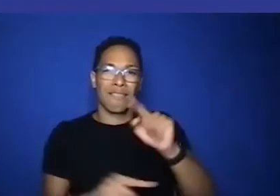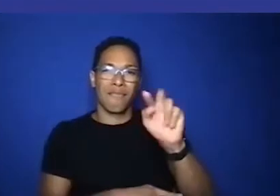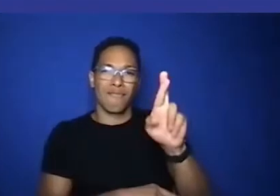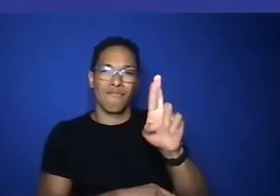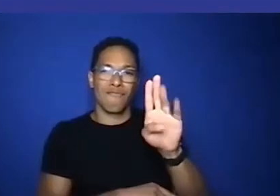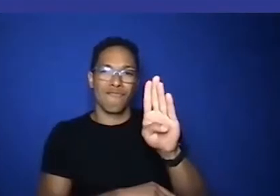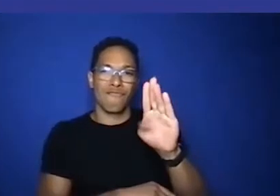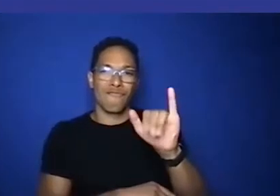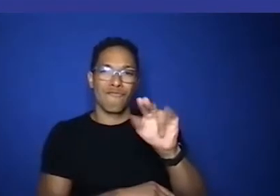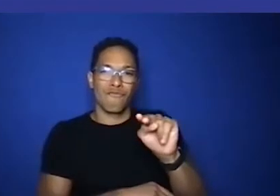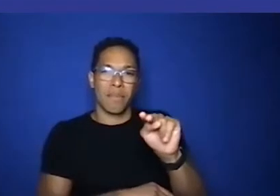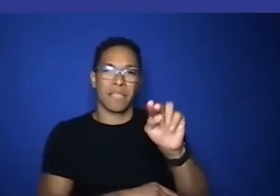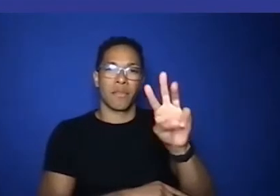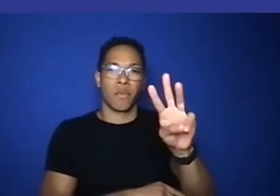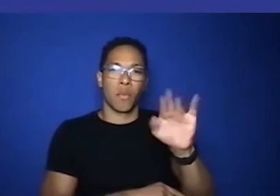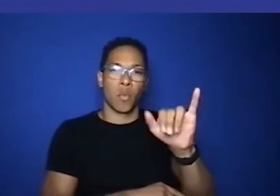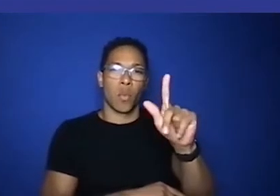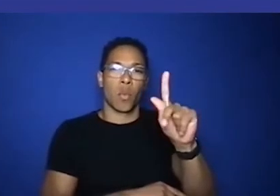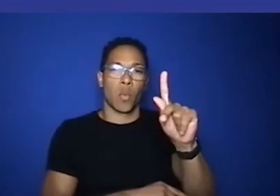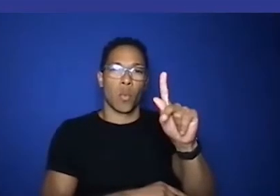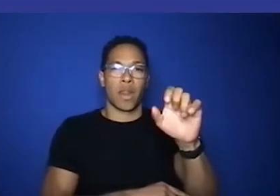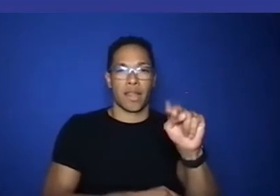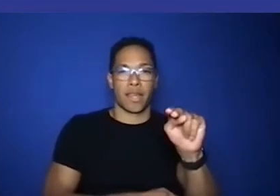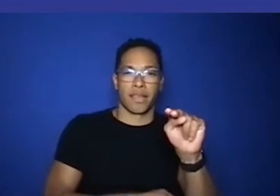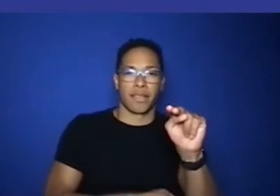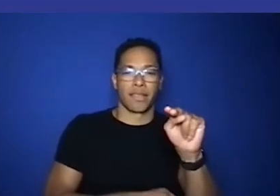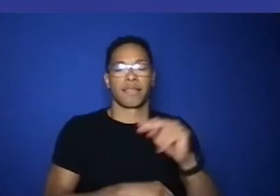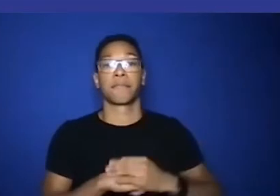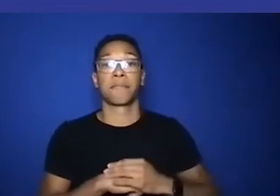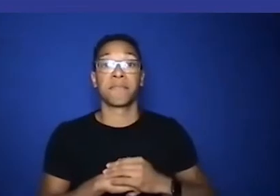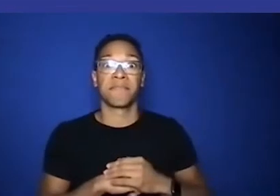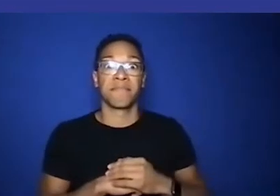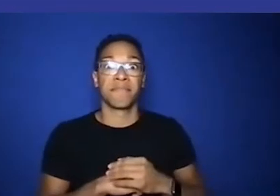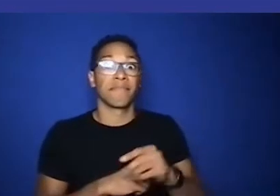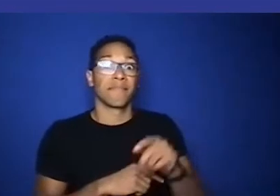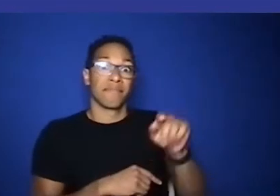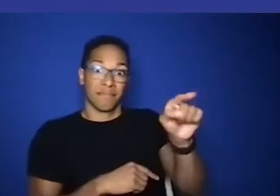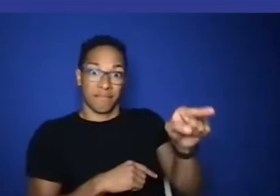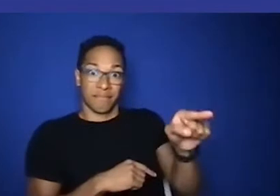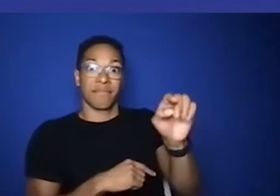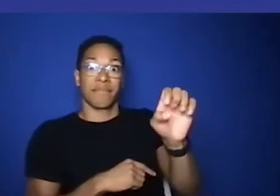and Emily and Colette and I were talking about it, and